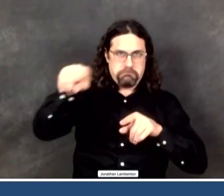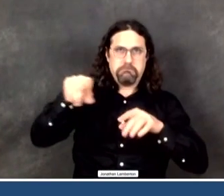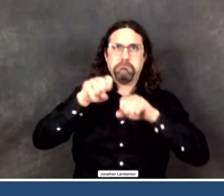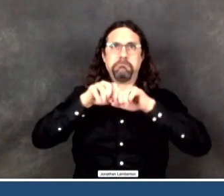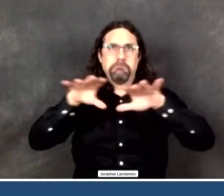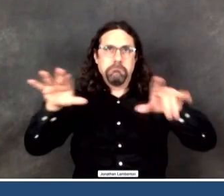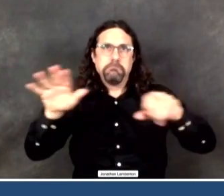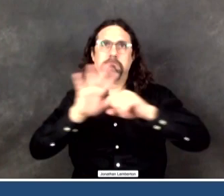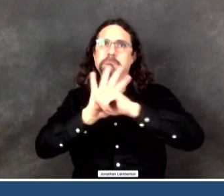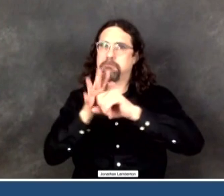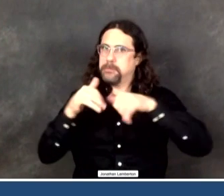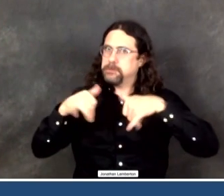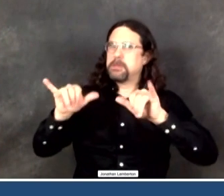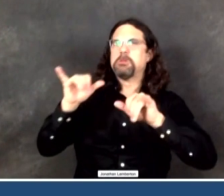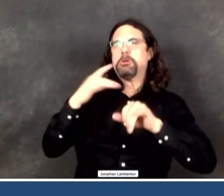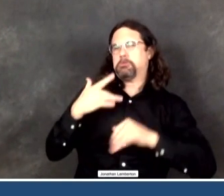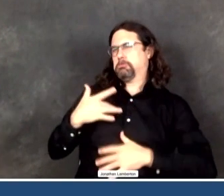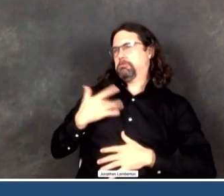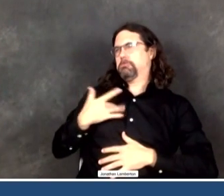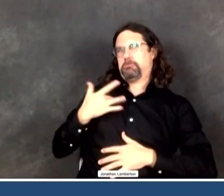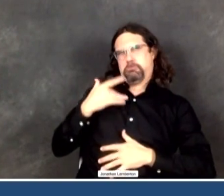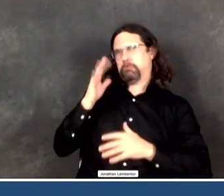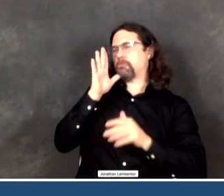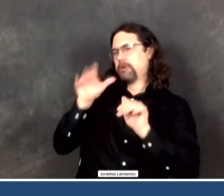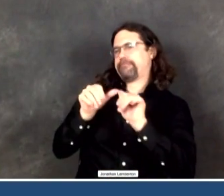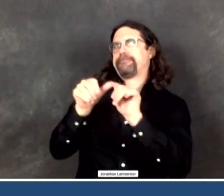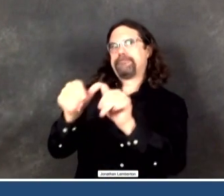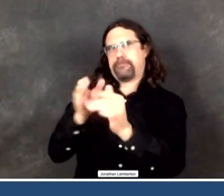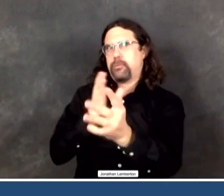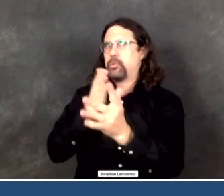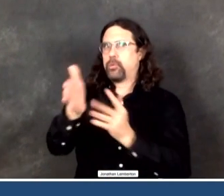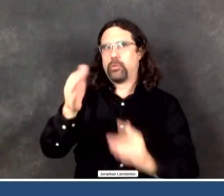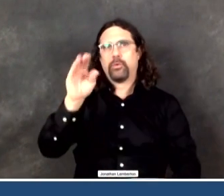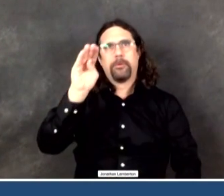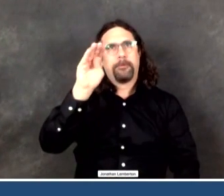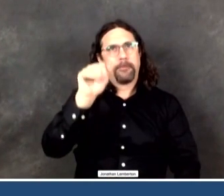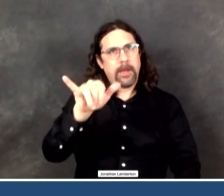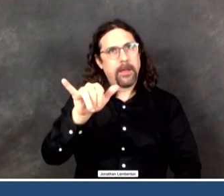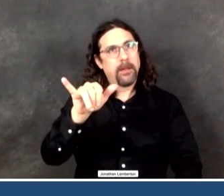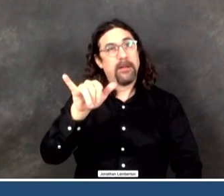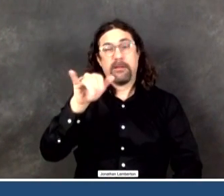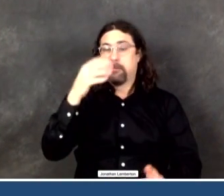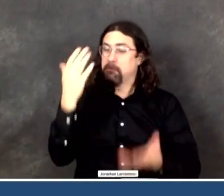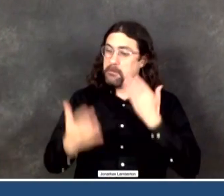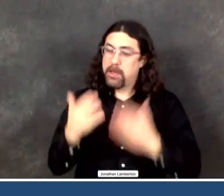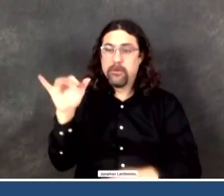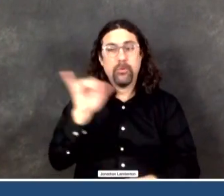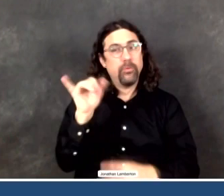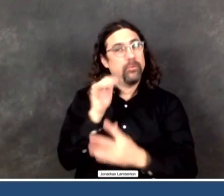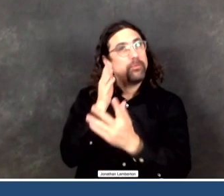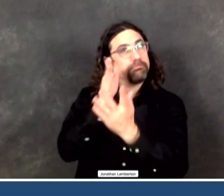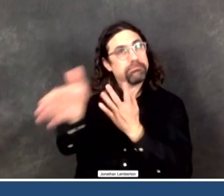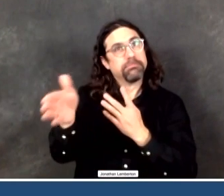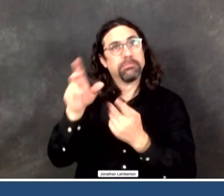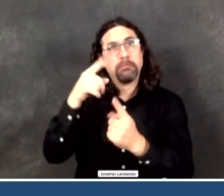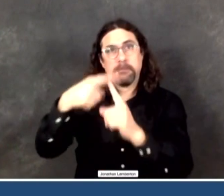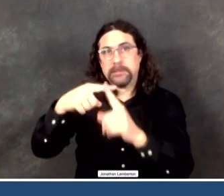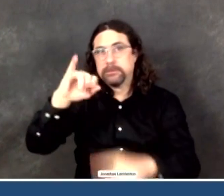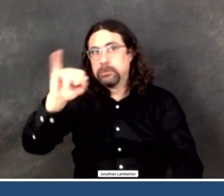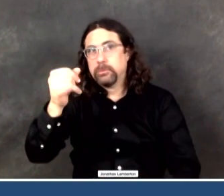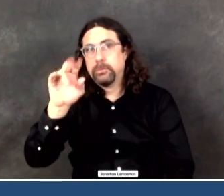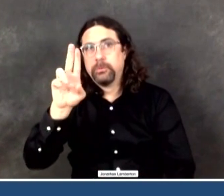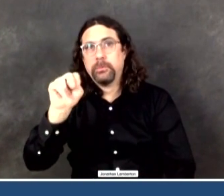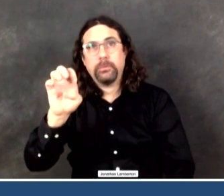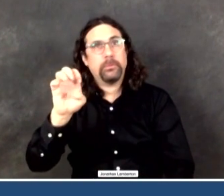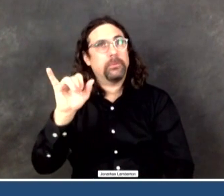some changes, but that may go into June. But the one thing that was clear to us was if we even wanted to consider bringing back our schools, there was going to be a